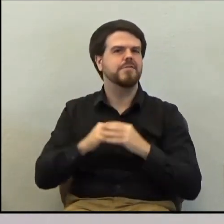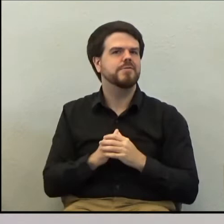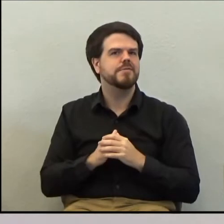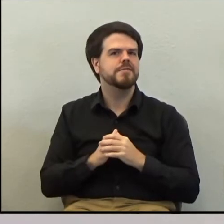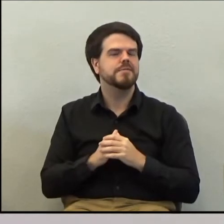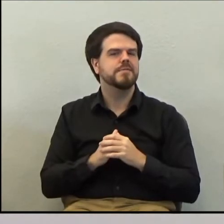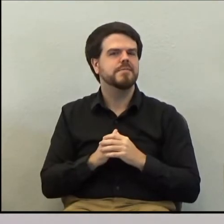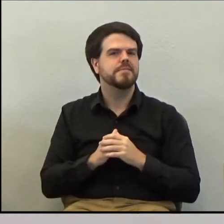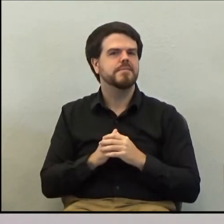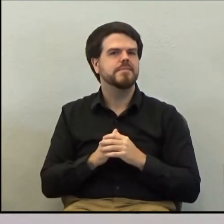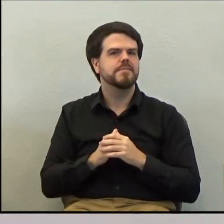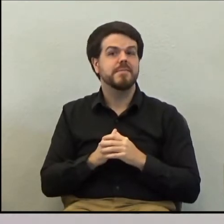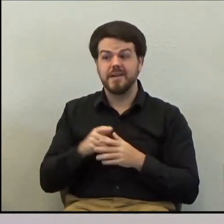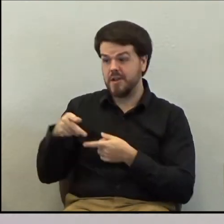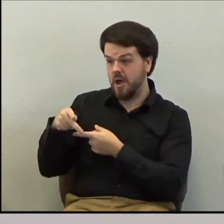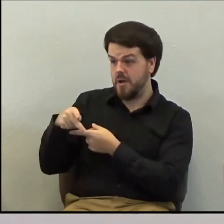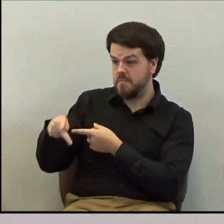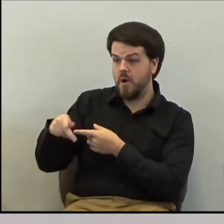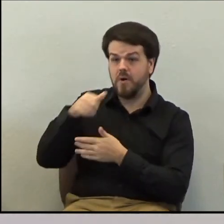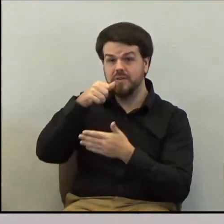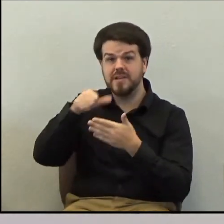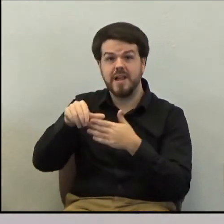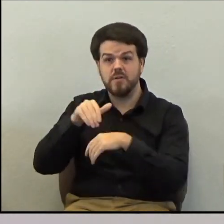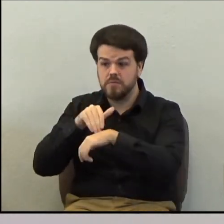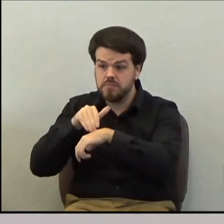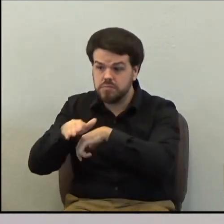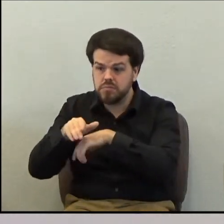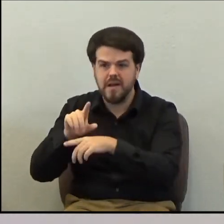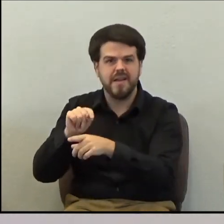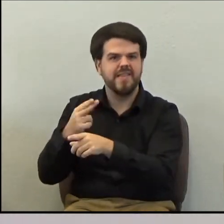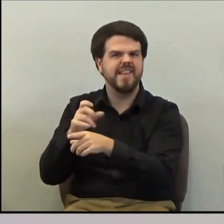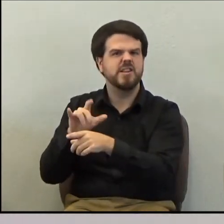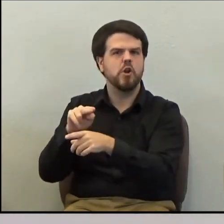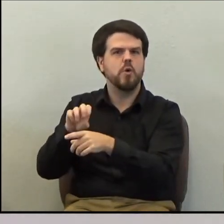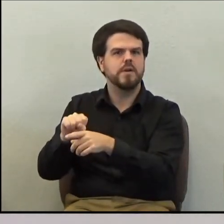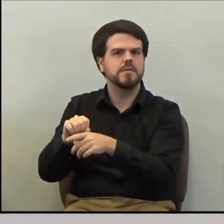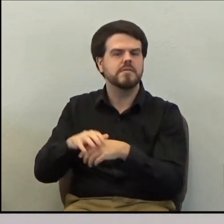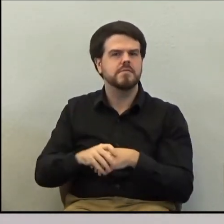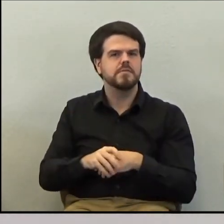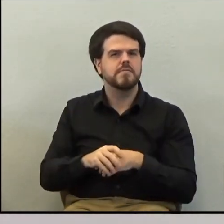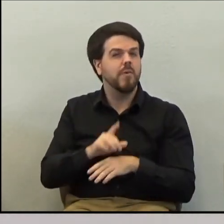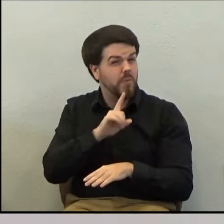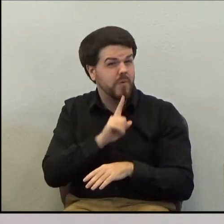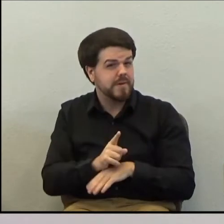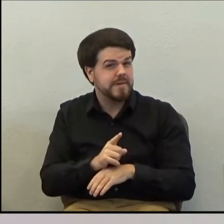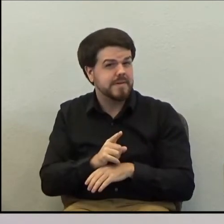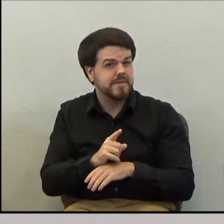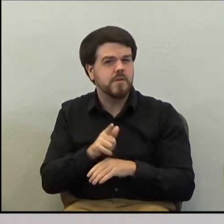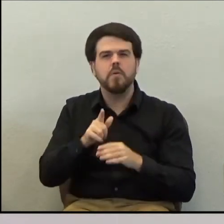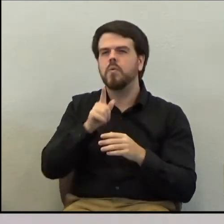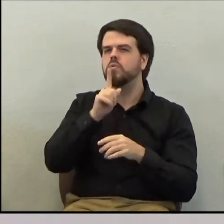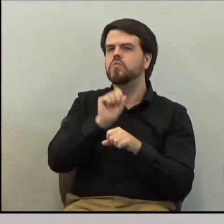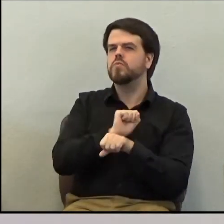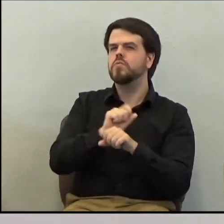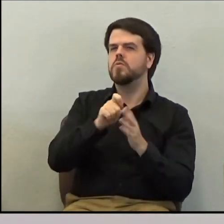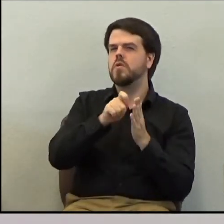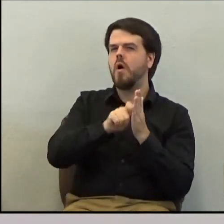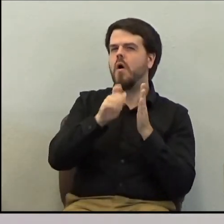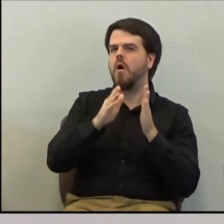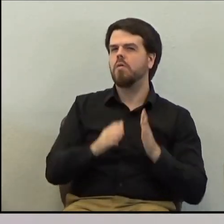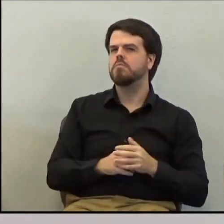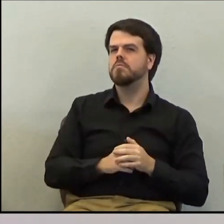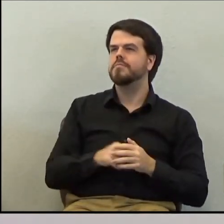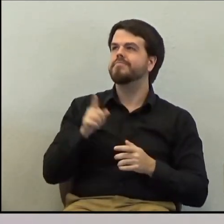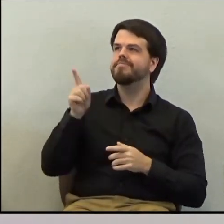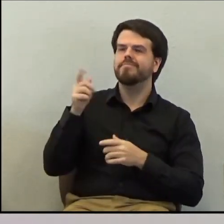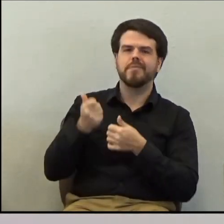And we would say it's Paul's letter to the Thessalonians, but really it's God's letter, God's words to them.